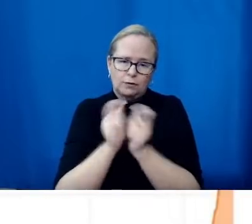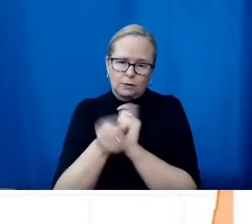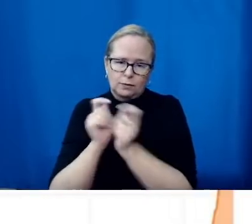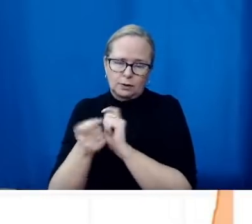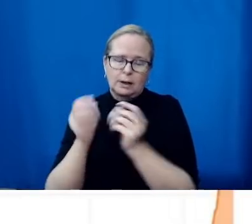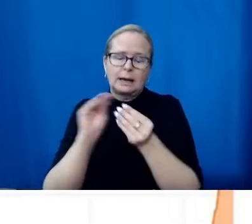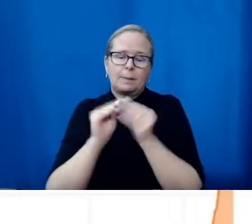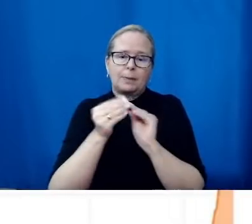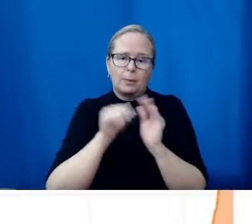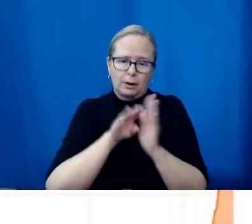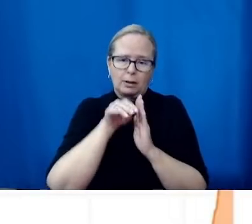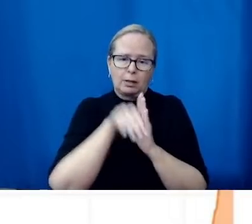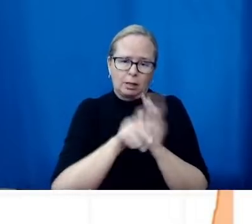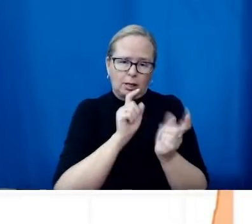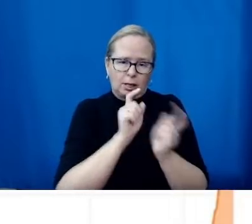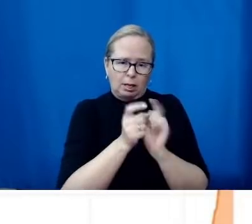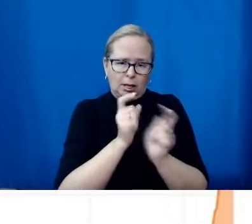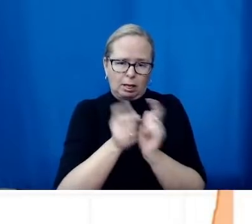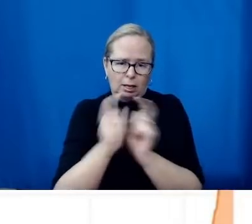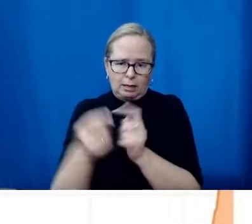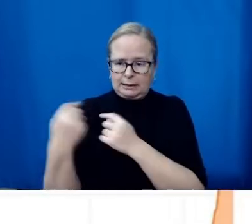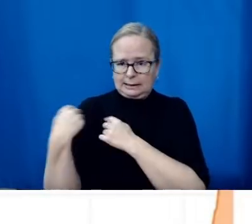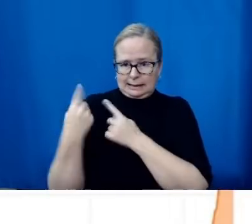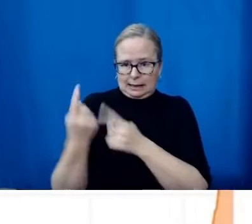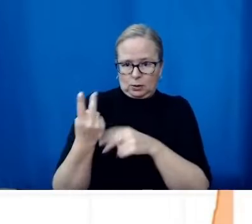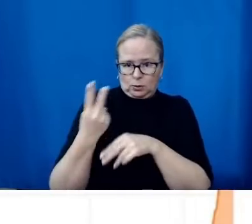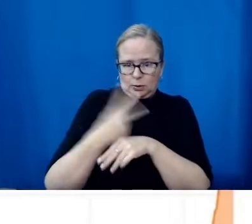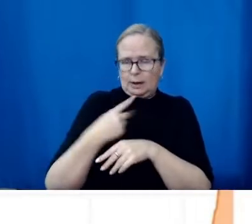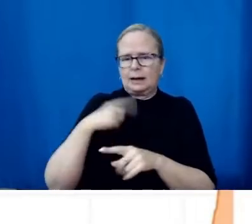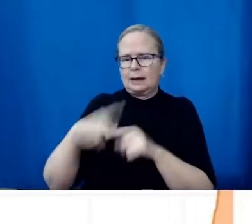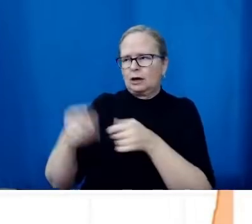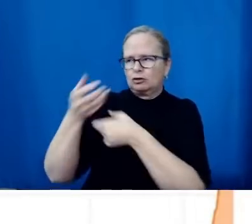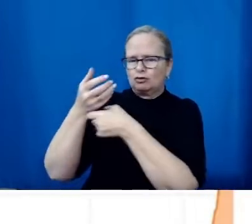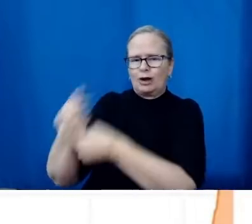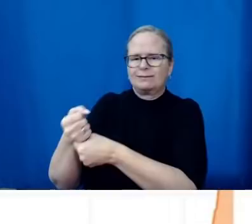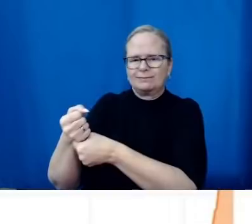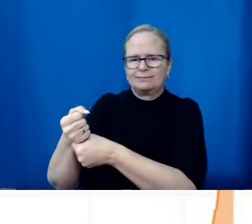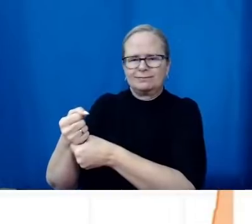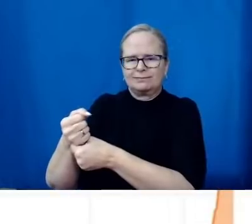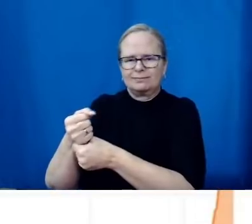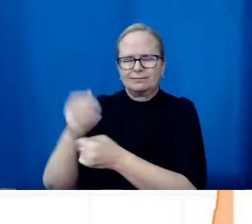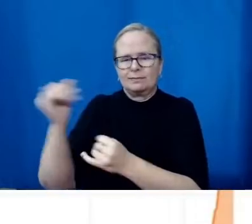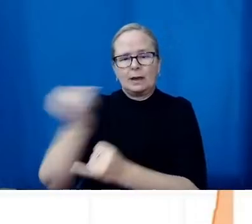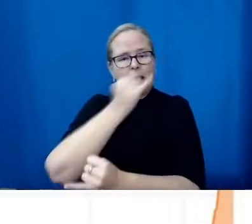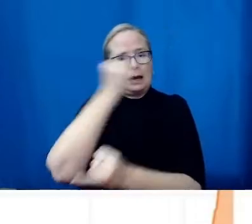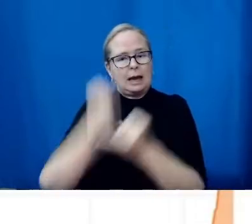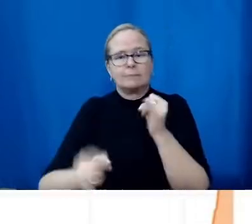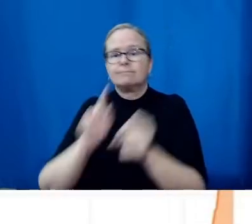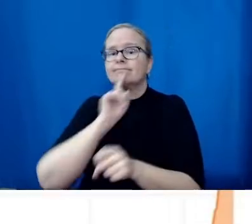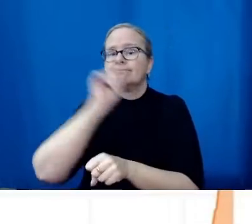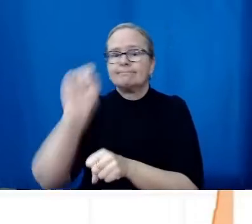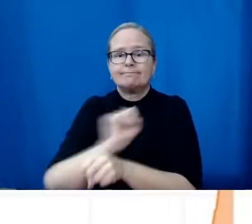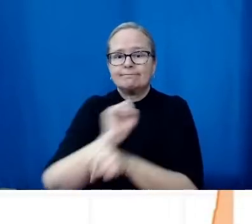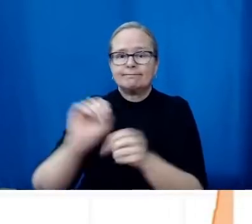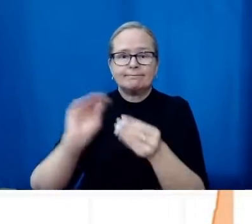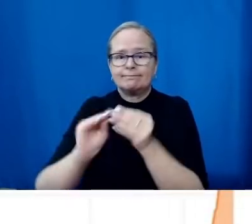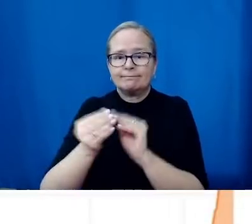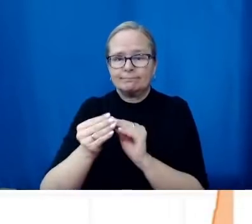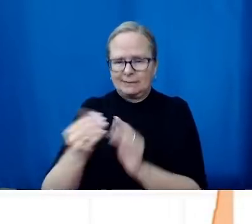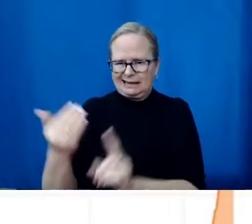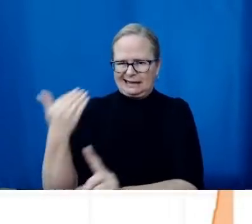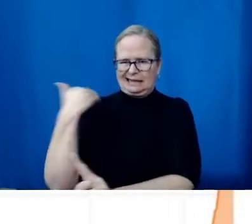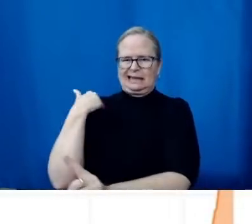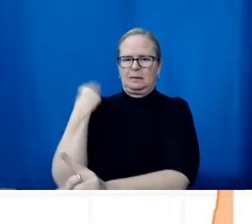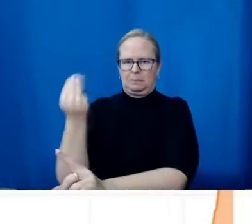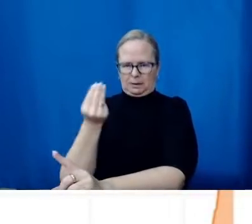recurrent revisions to the numbers, you cannot trust the numbers for the last 2 days. So probably the last real number we can